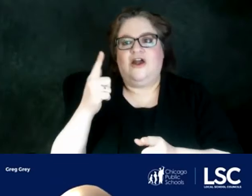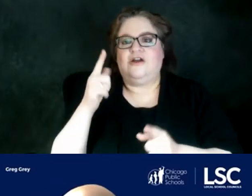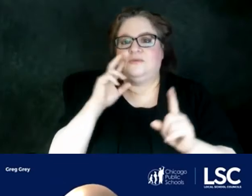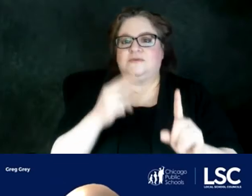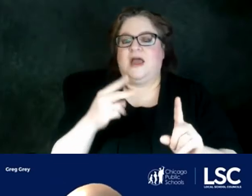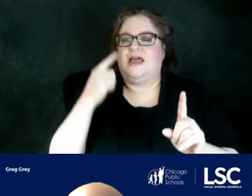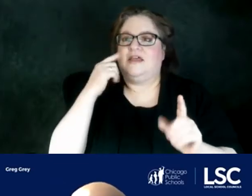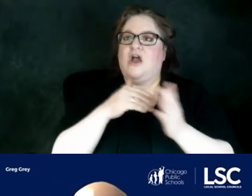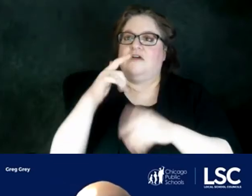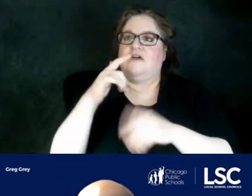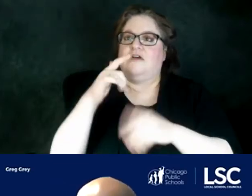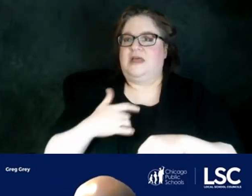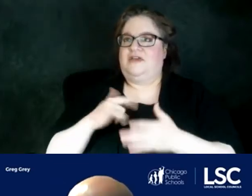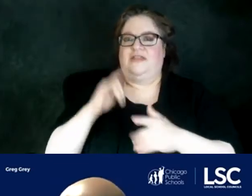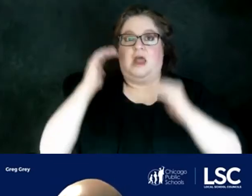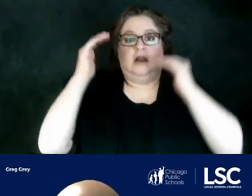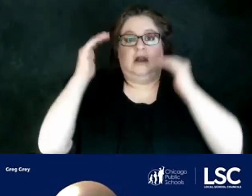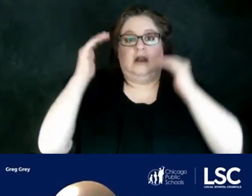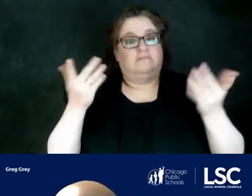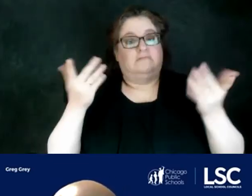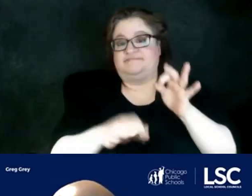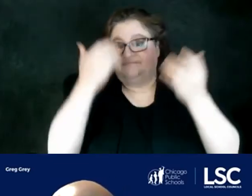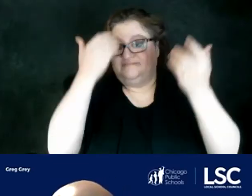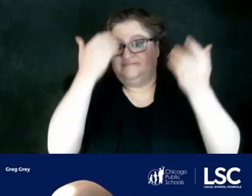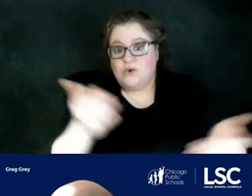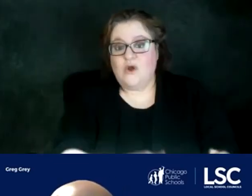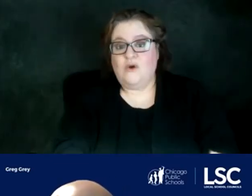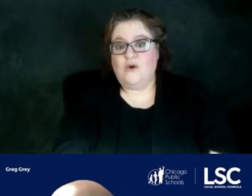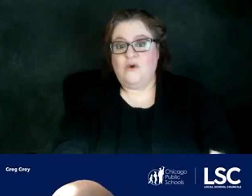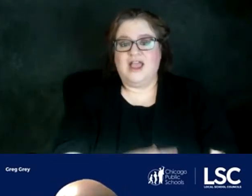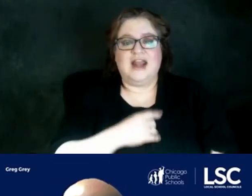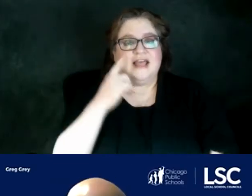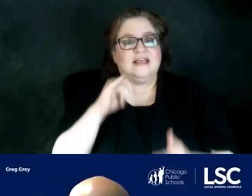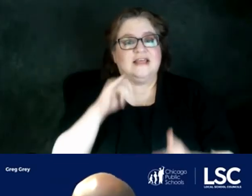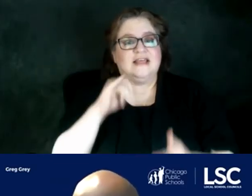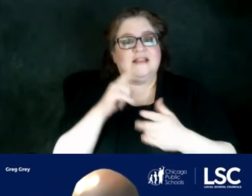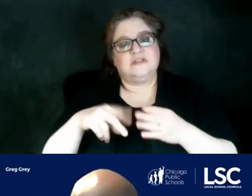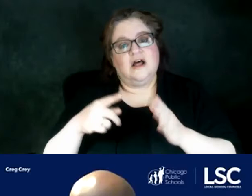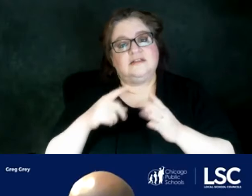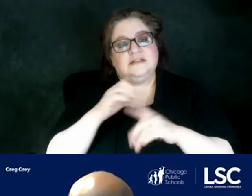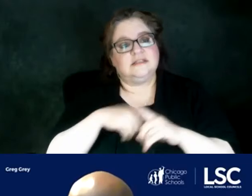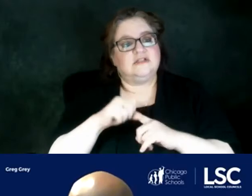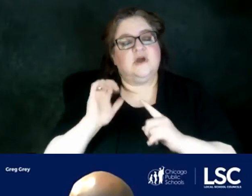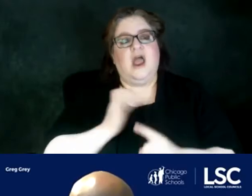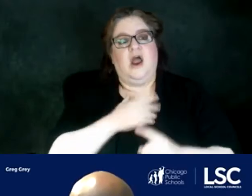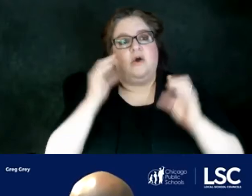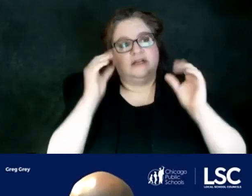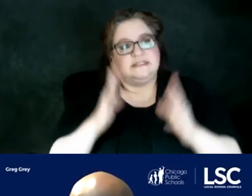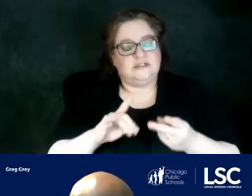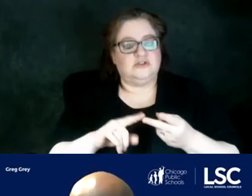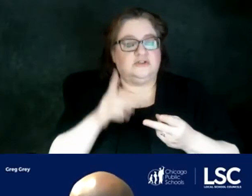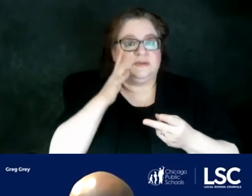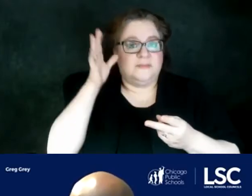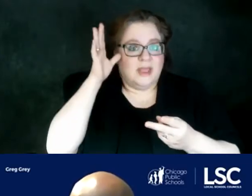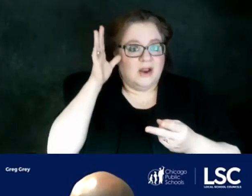I've found that adults simply don't know. And I think the result is kind of a situation where our teachers, our parents,